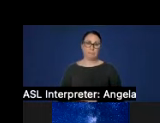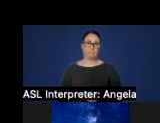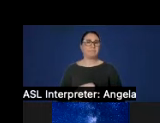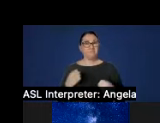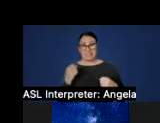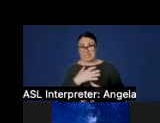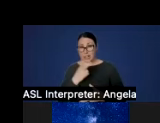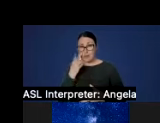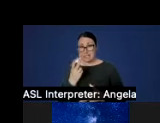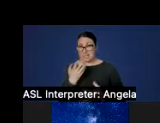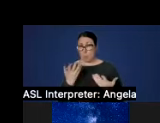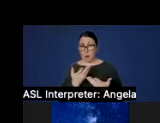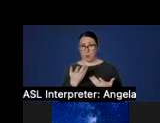through.